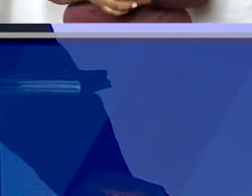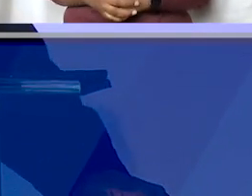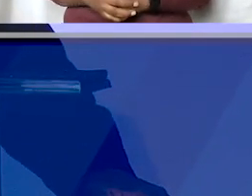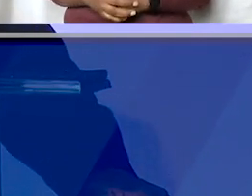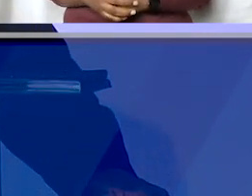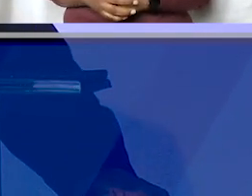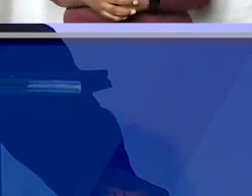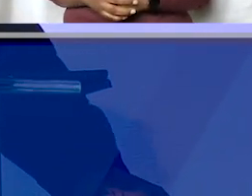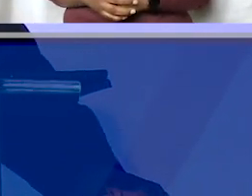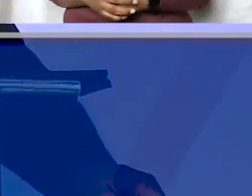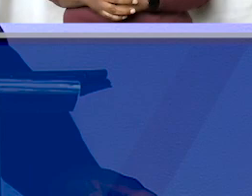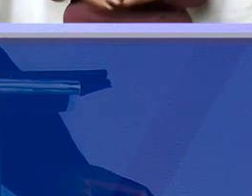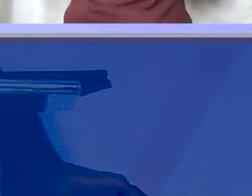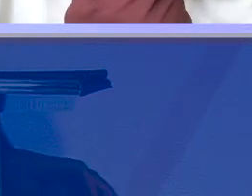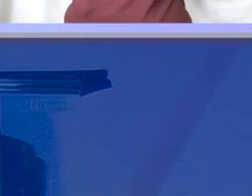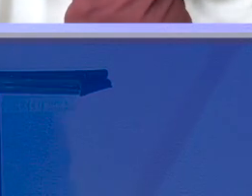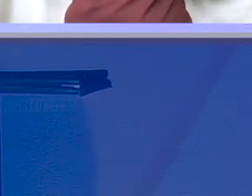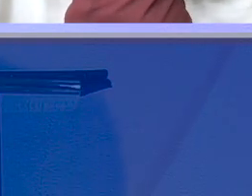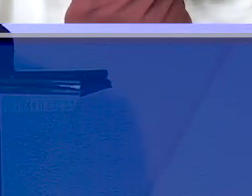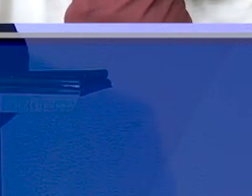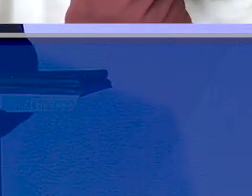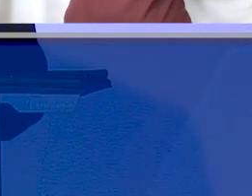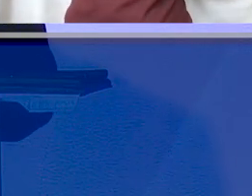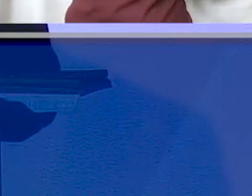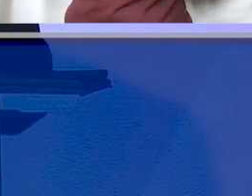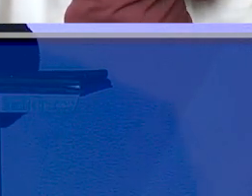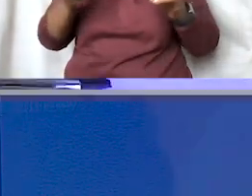Experiencing the power of prayer.